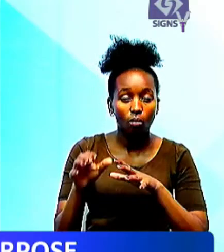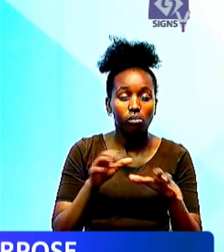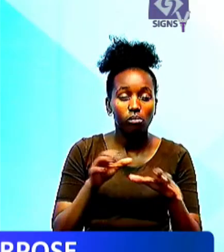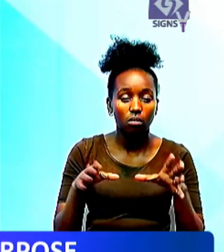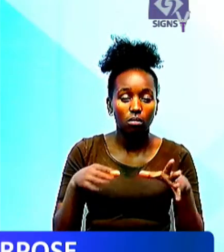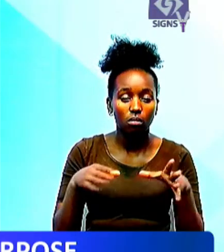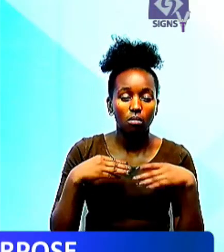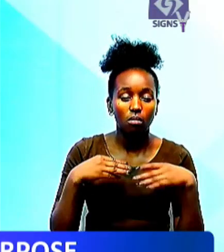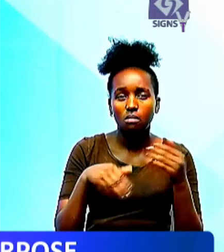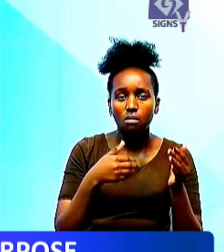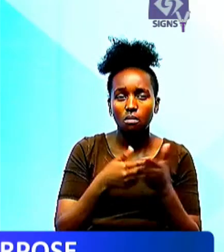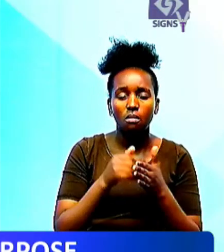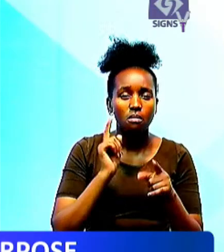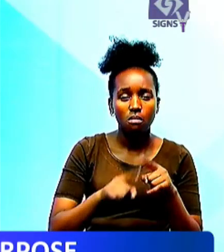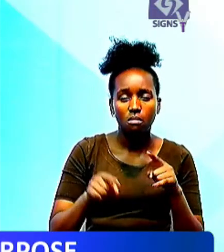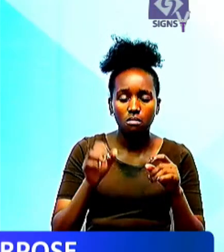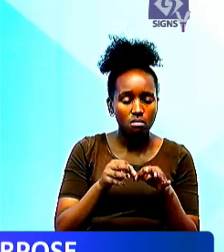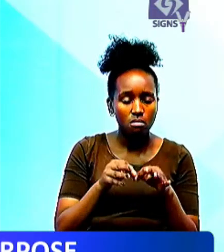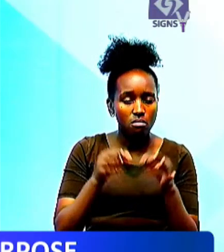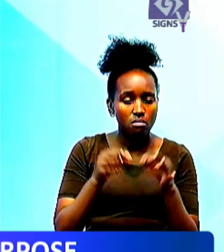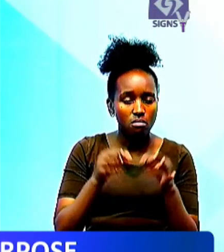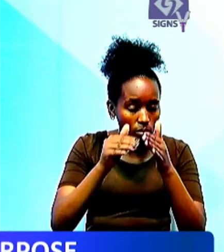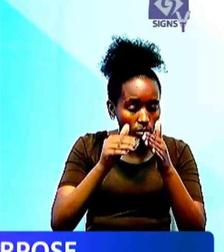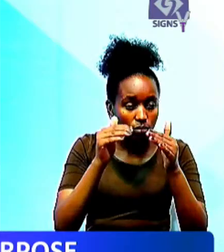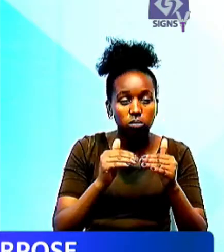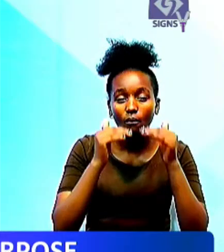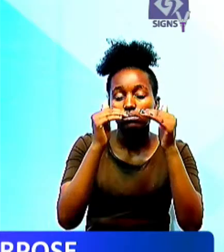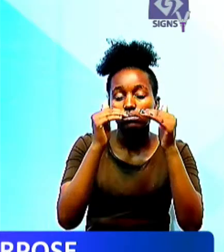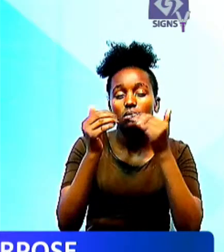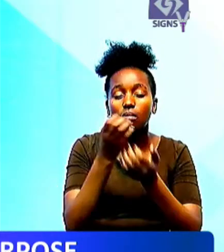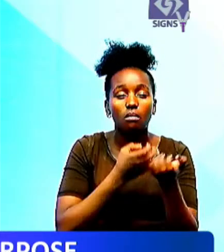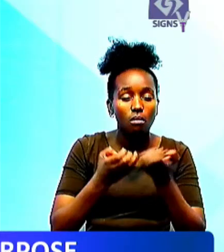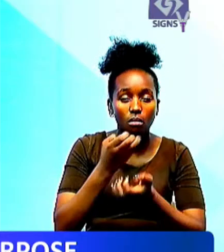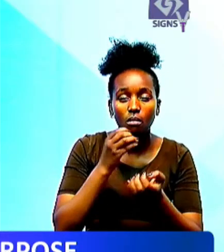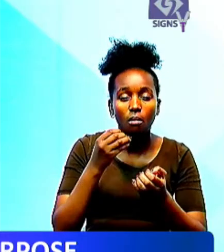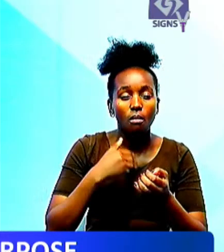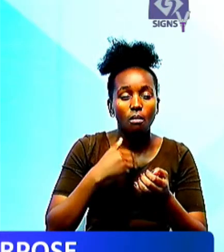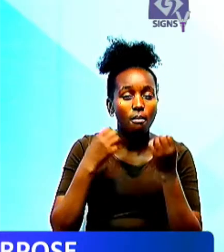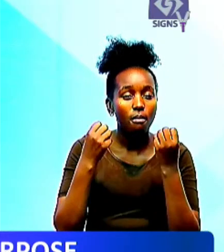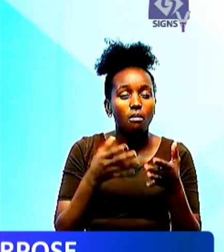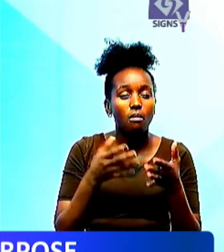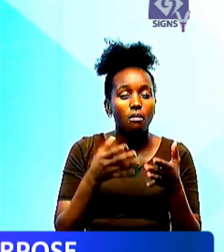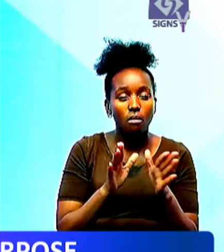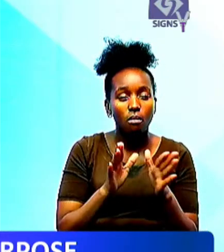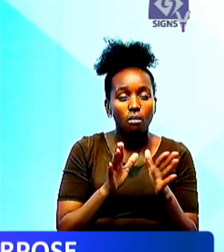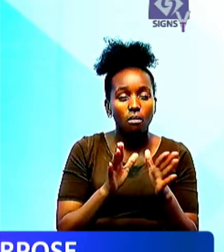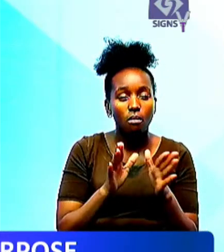in the advanced economies, they have been working. They are just ways of managing